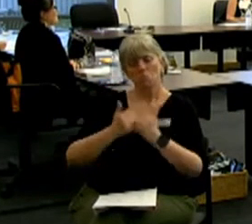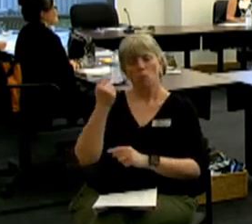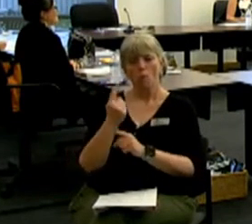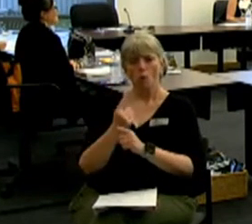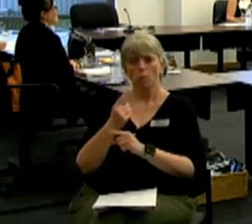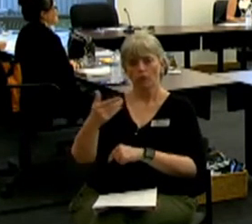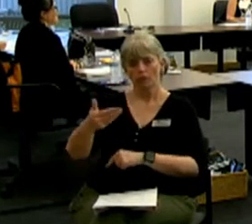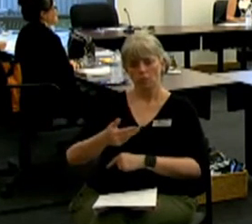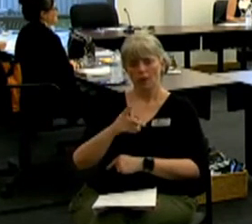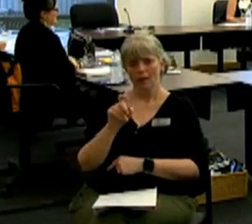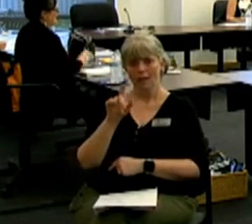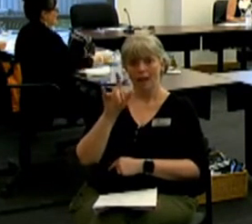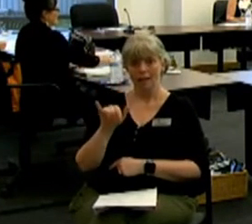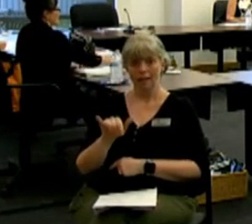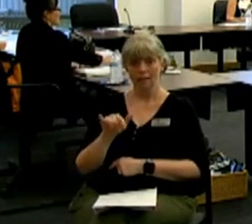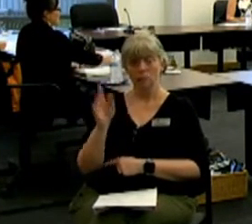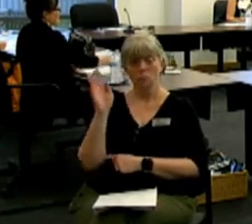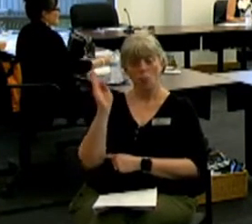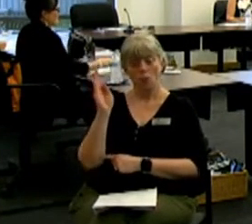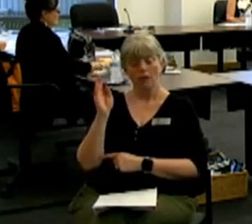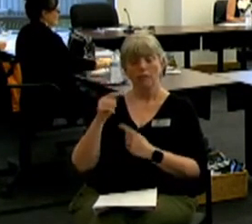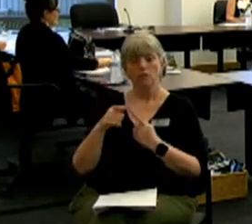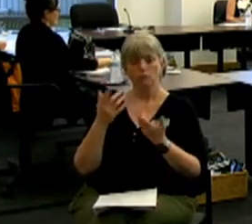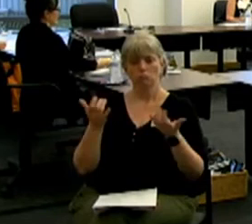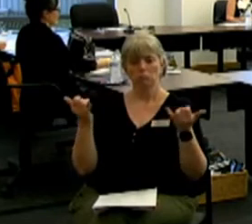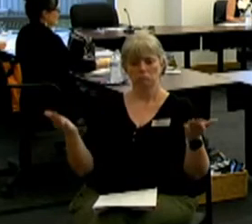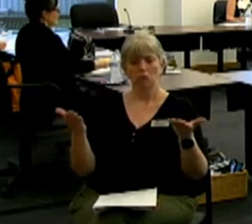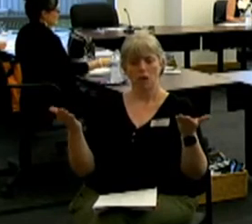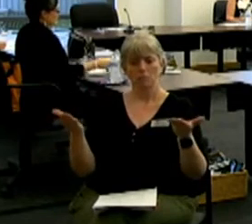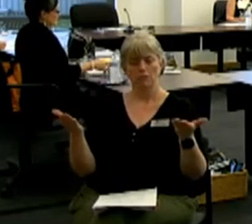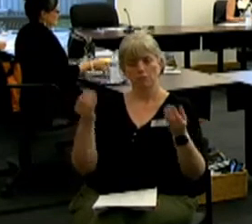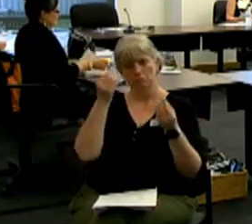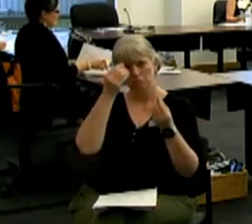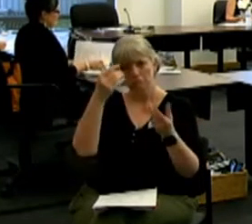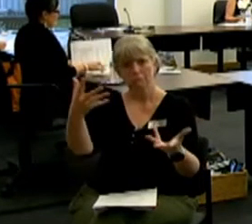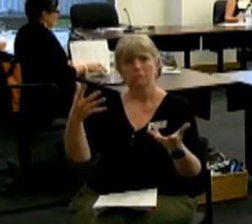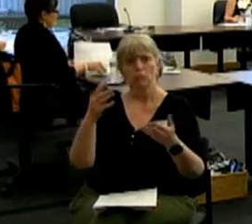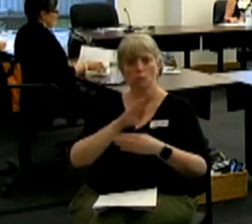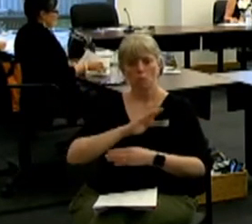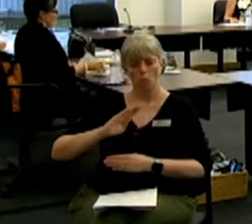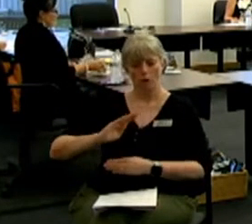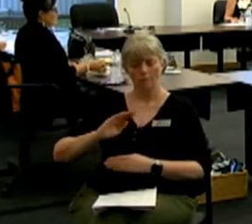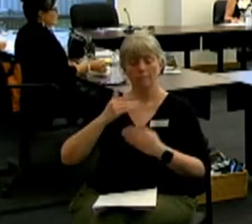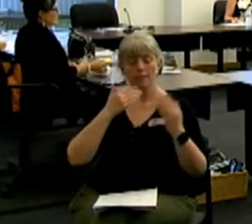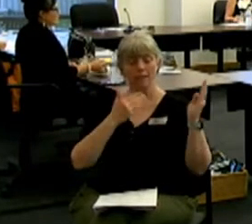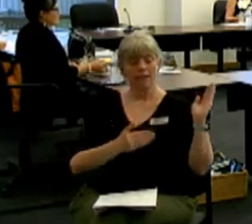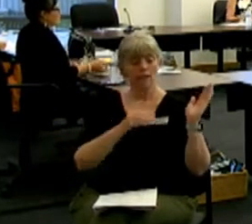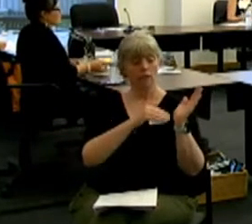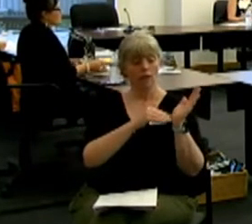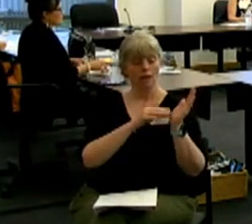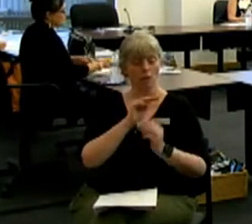appropriate to bring Kelly to the podium to provide an update to the board. Thank you, Kelly. Thank you, Dr. Mitchell.